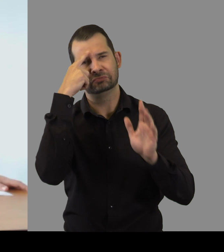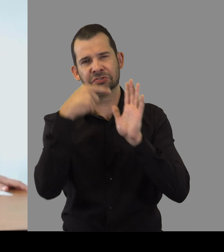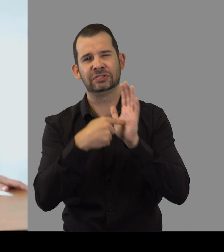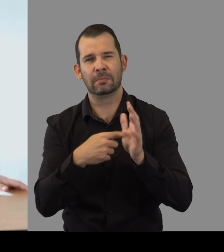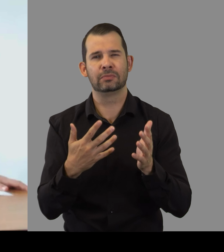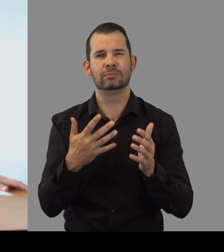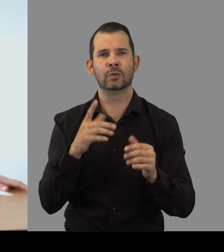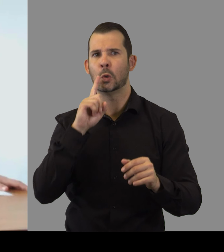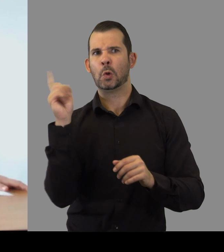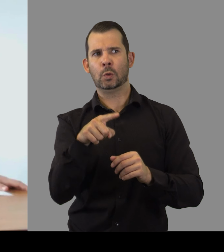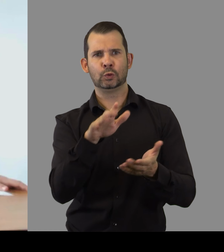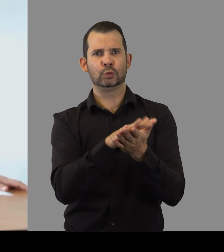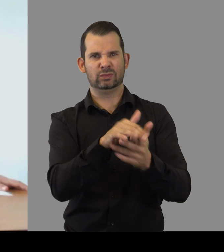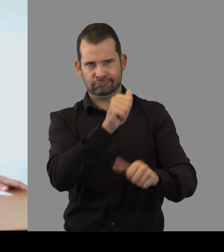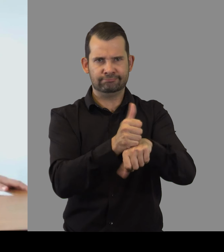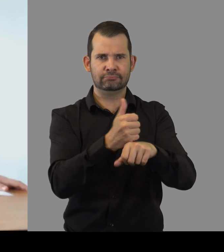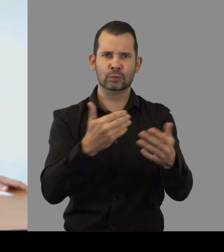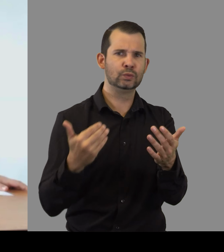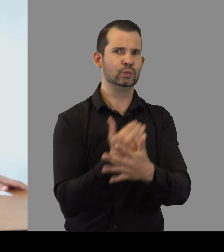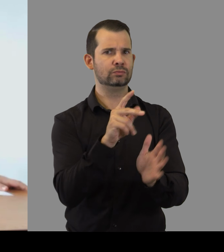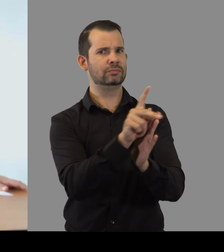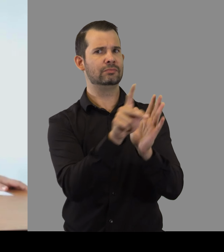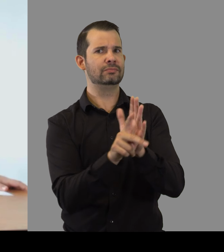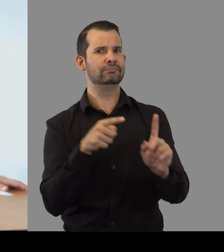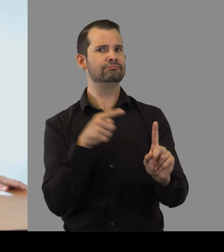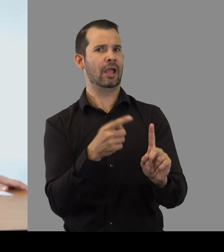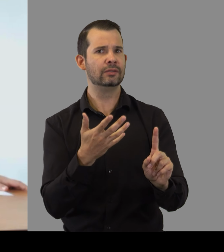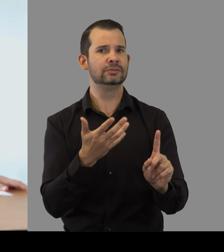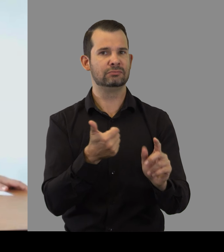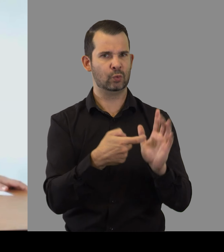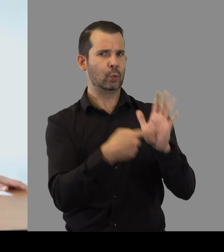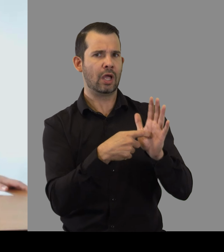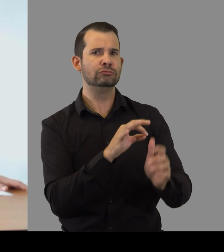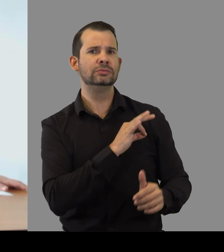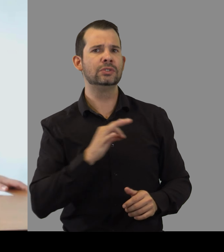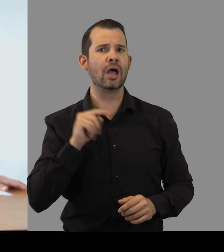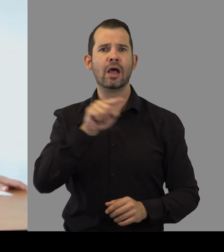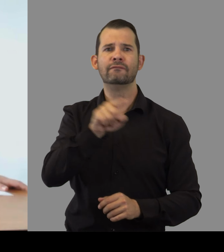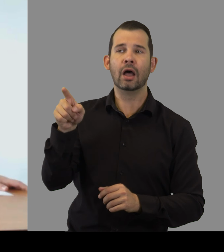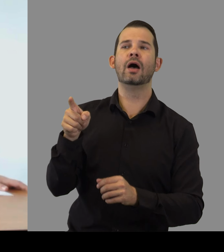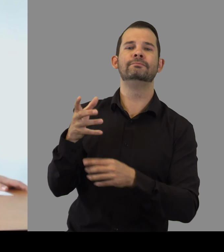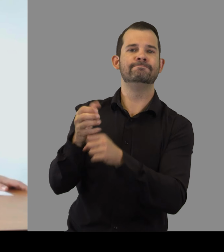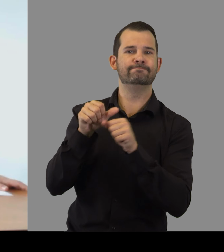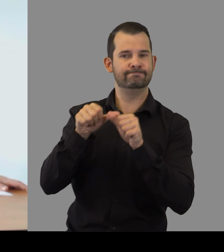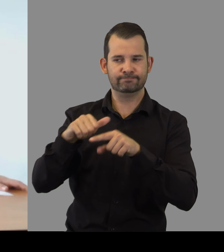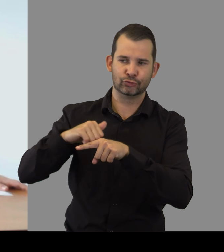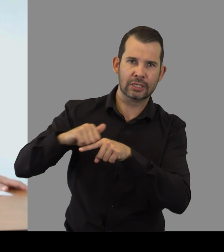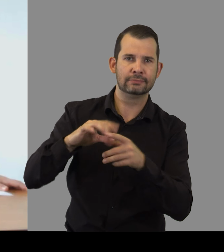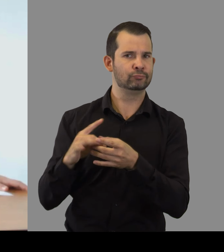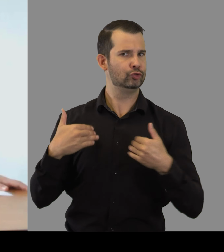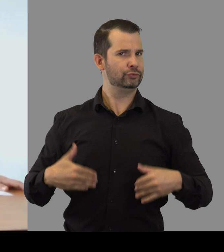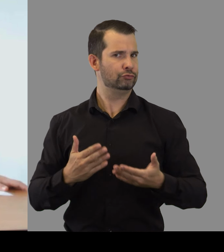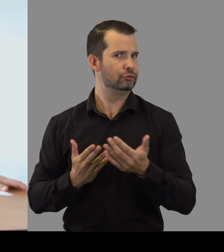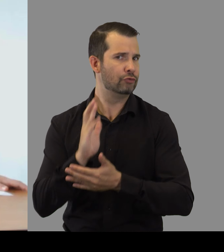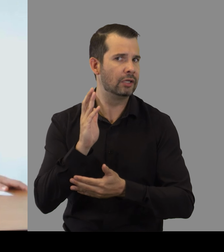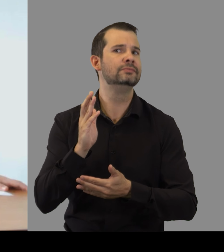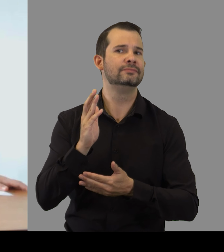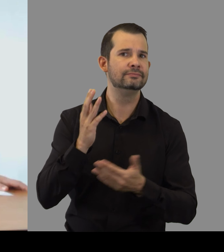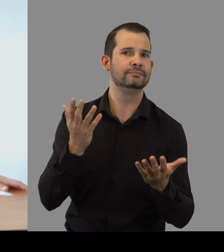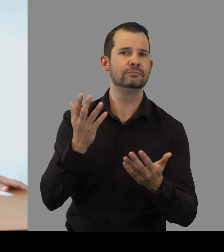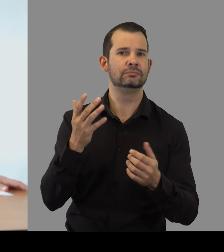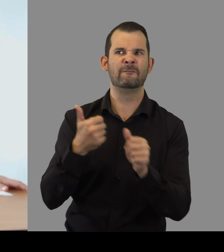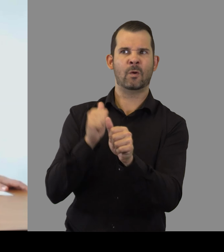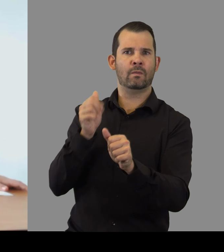remedies. And these are, for example, ordering the school to implement a new policy that would